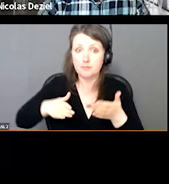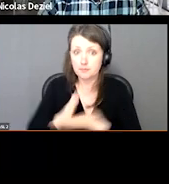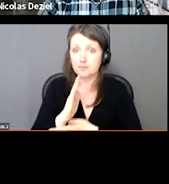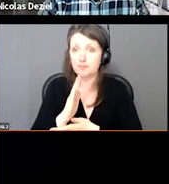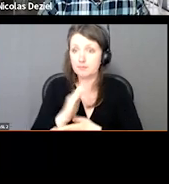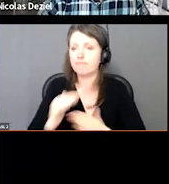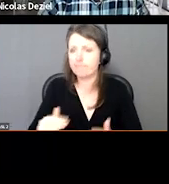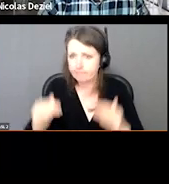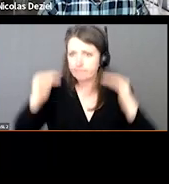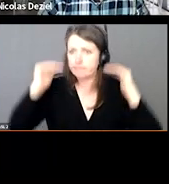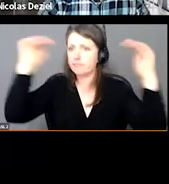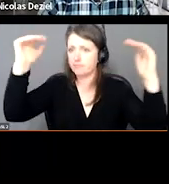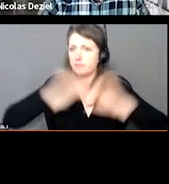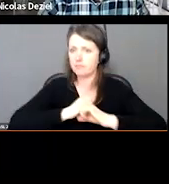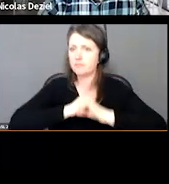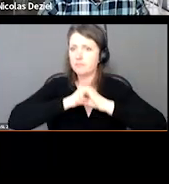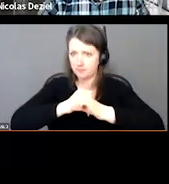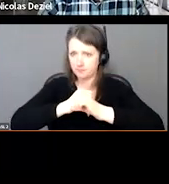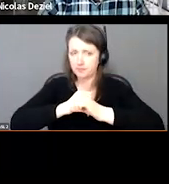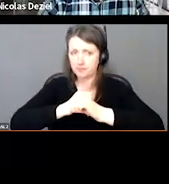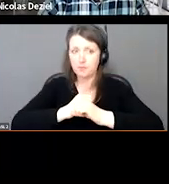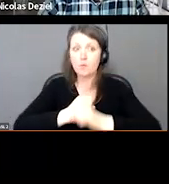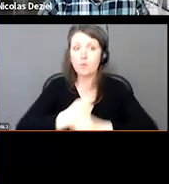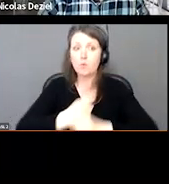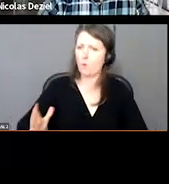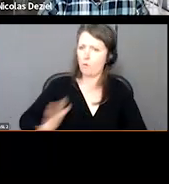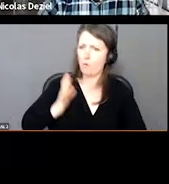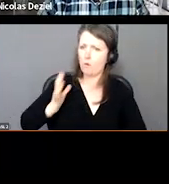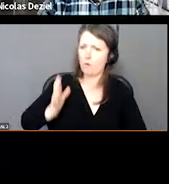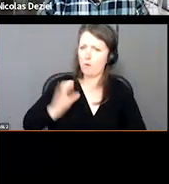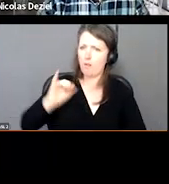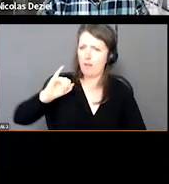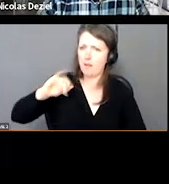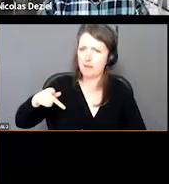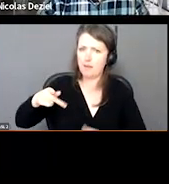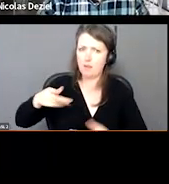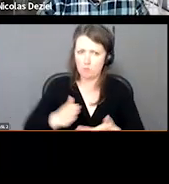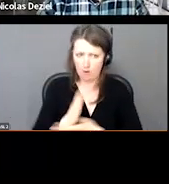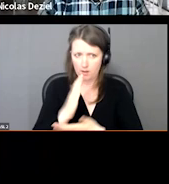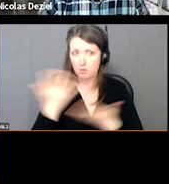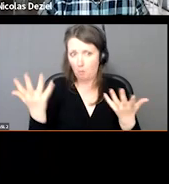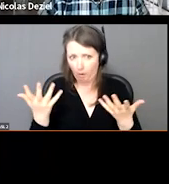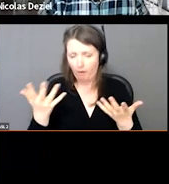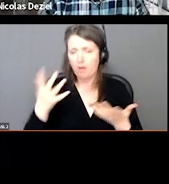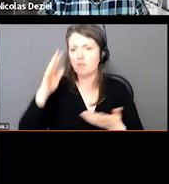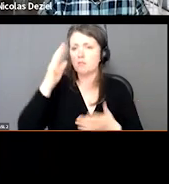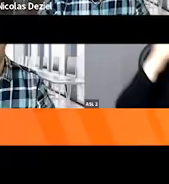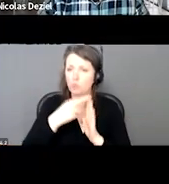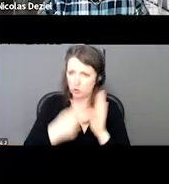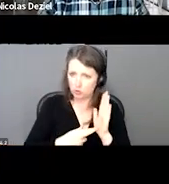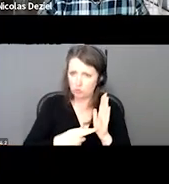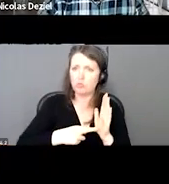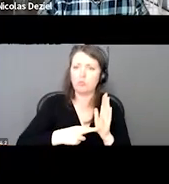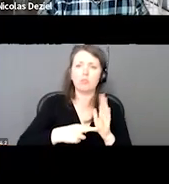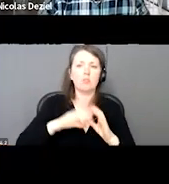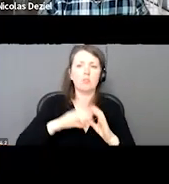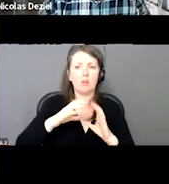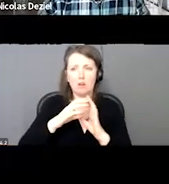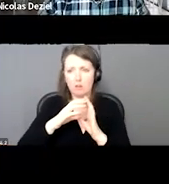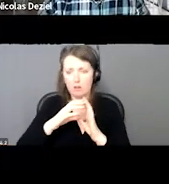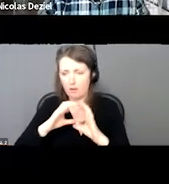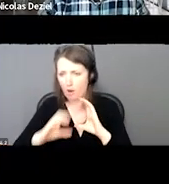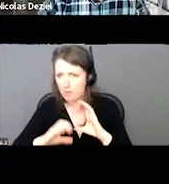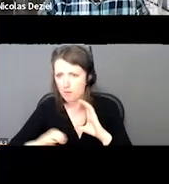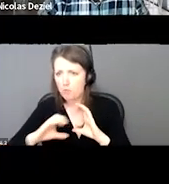having formal IP rights. So formal IP rights are patents and registered trademarks and a registered copyright certificate and a